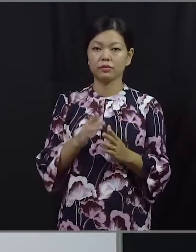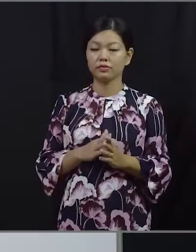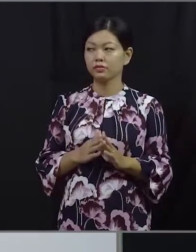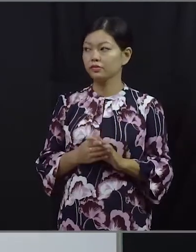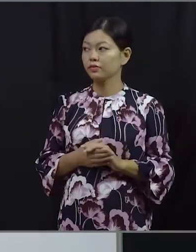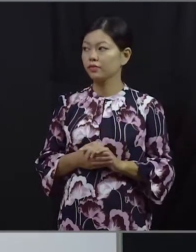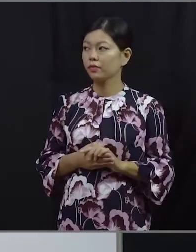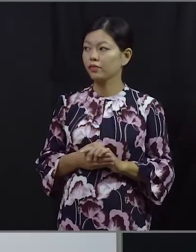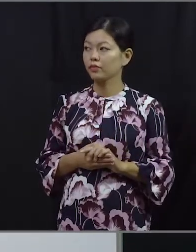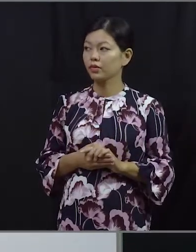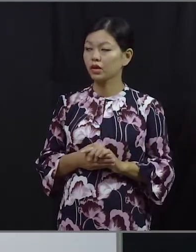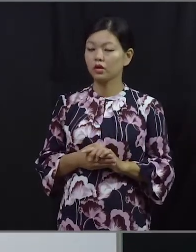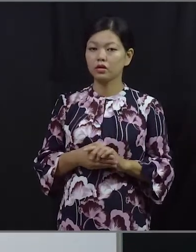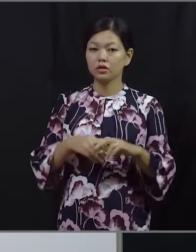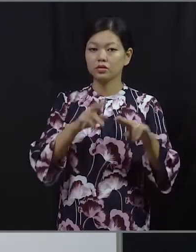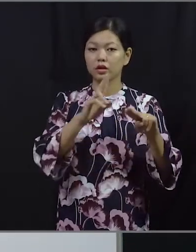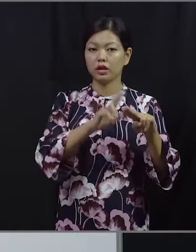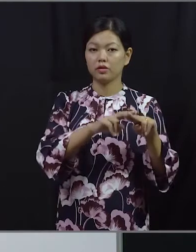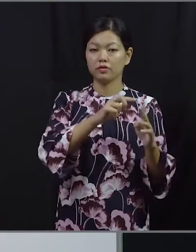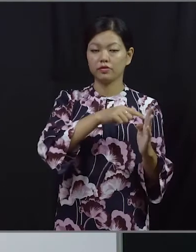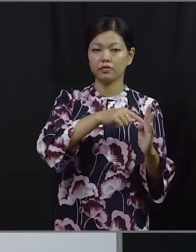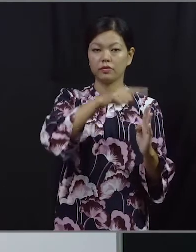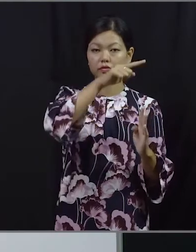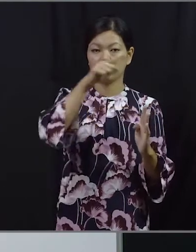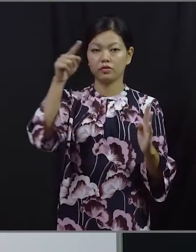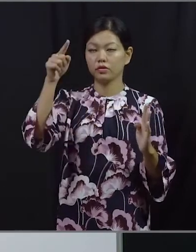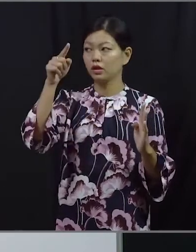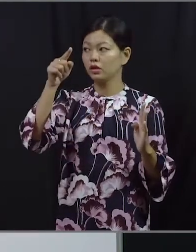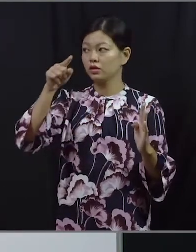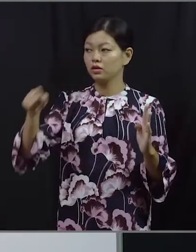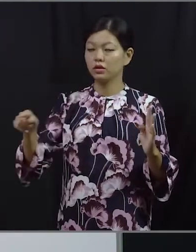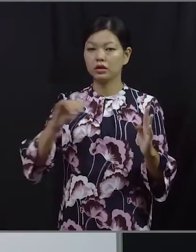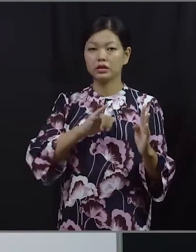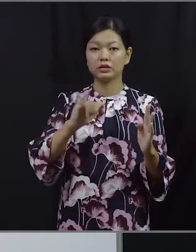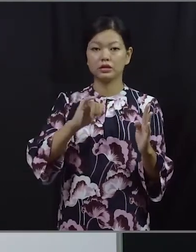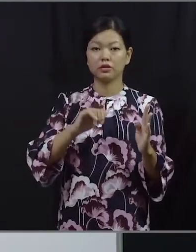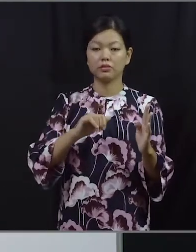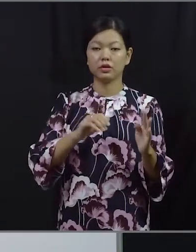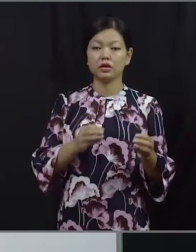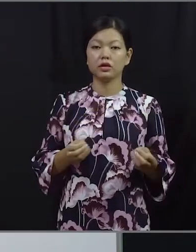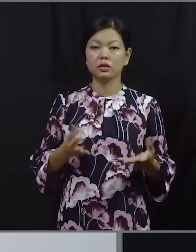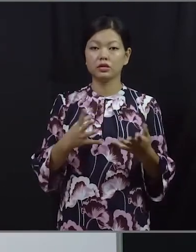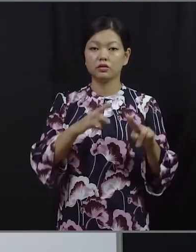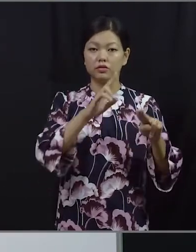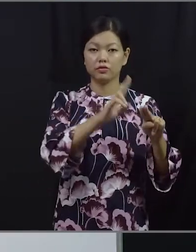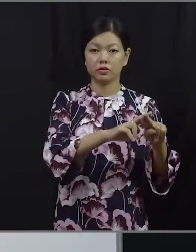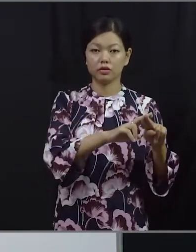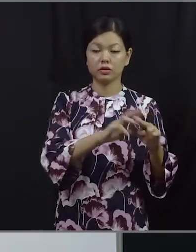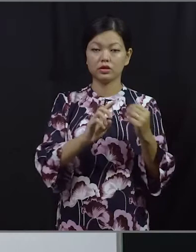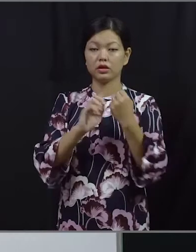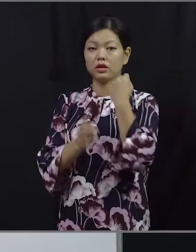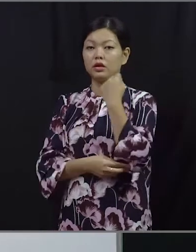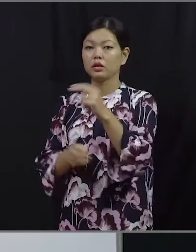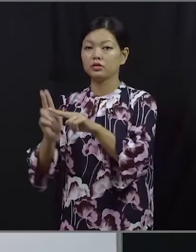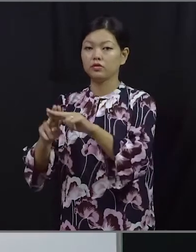ray is parallel, after refraction it will passes to the focus. Okay, another ray passing to the optical center. See, so